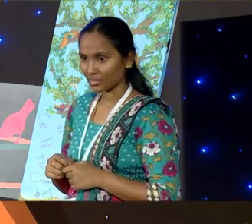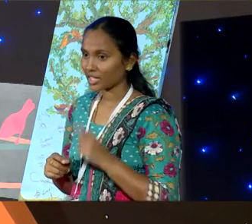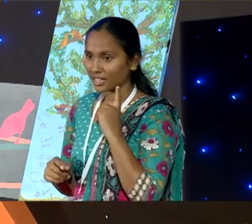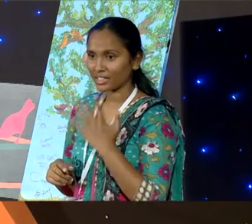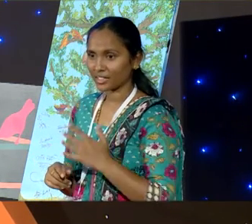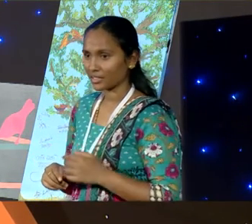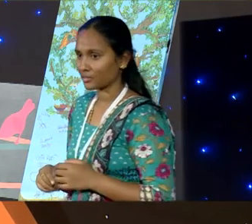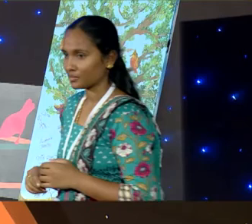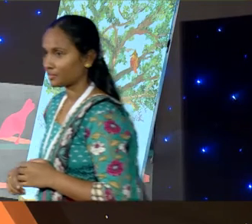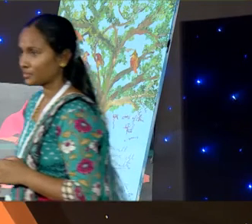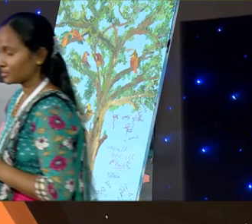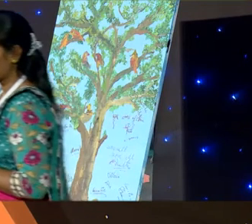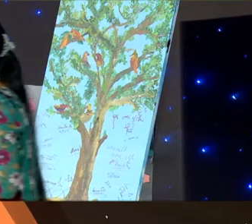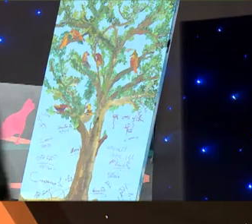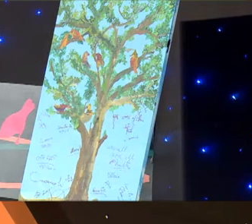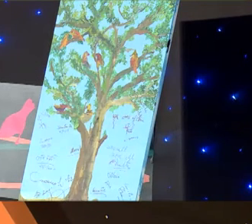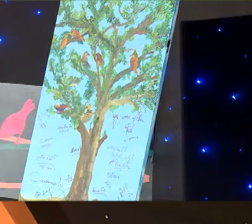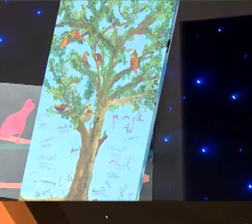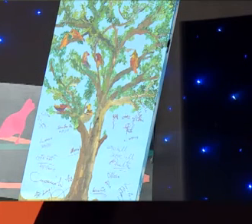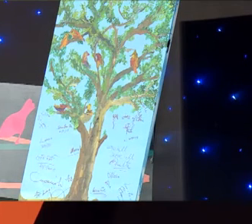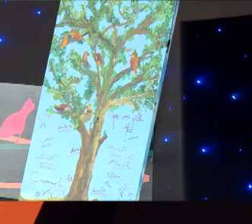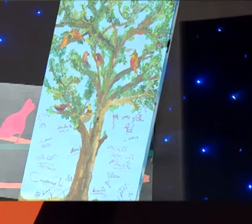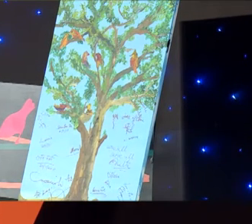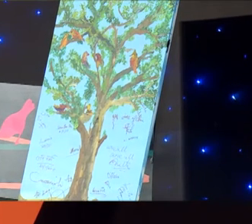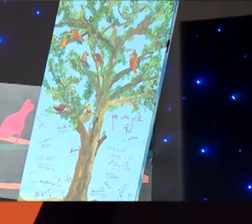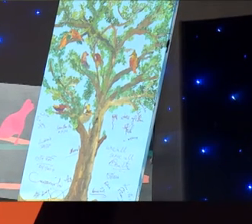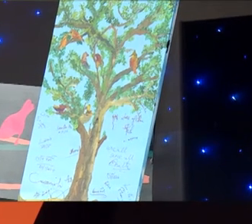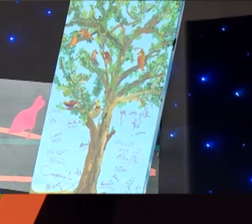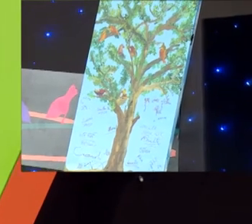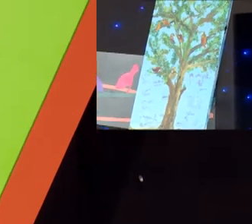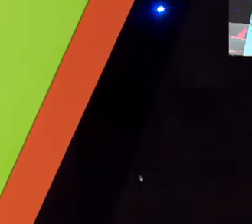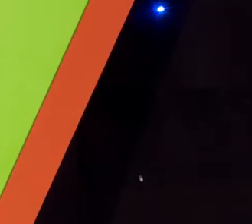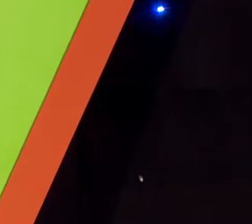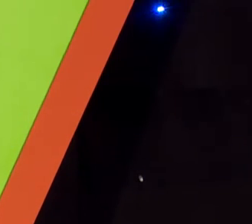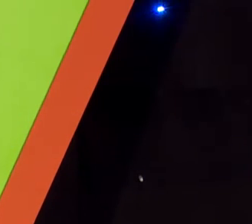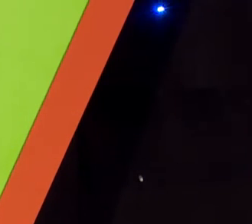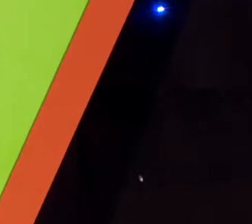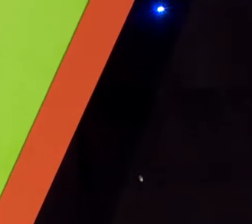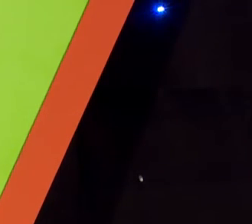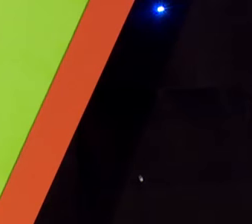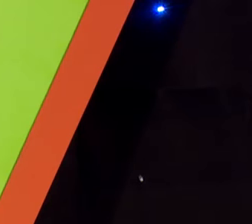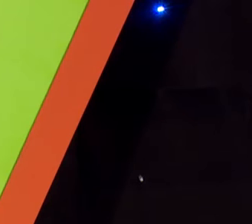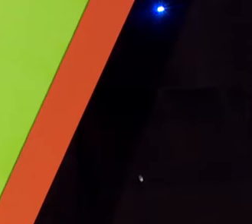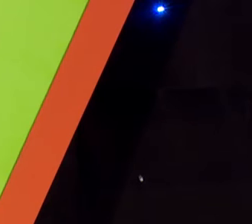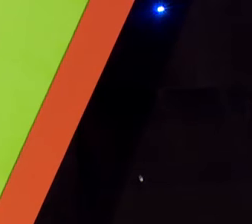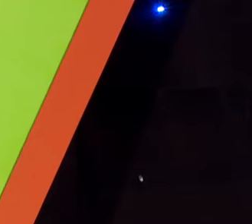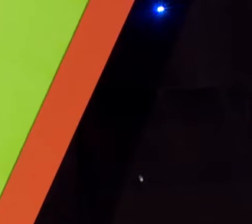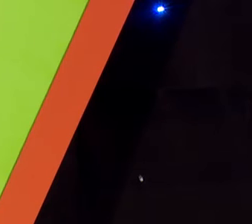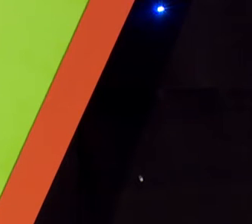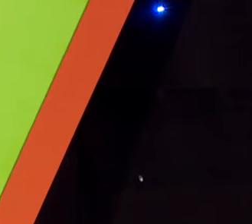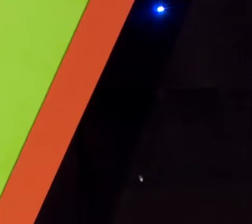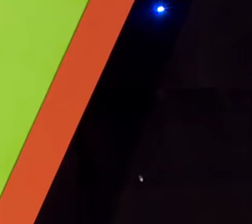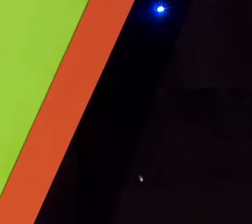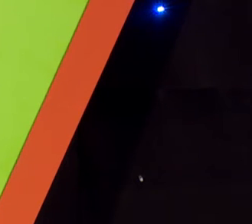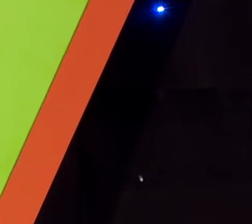doctors, they were told that he's going to live the life equivalent of a wooden doll. However, I was lucky to have been born to parents who decided not to really go